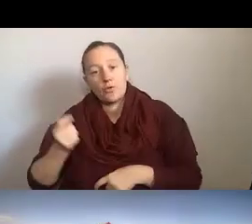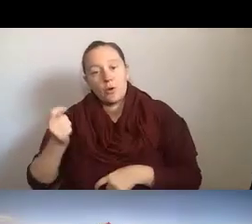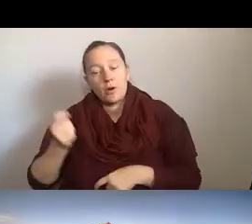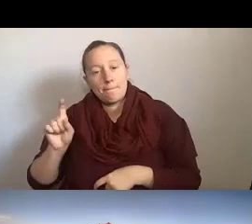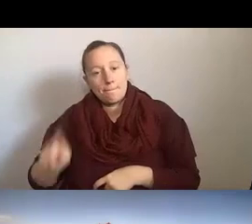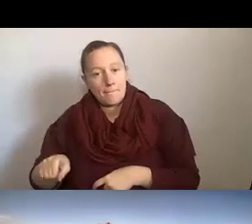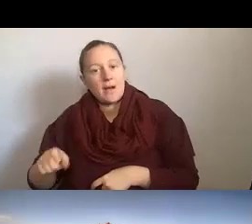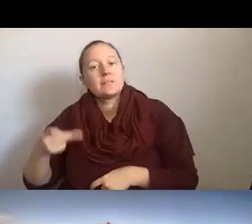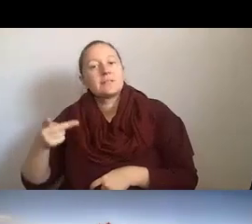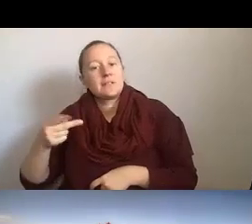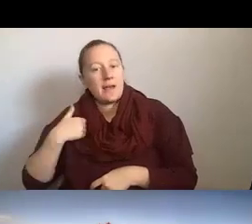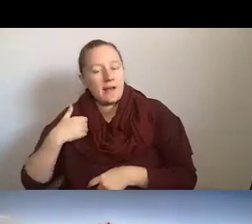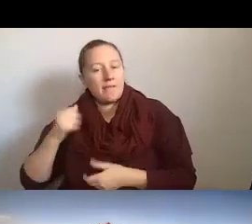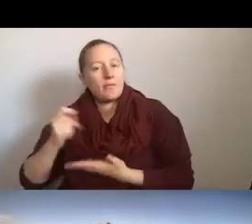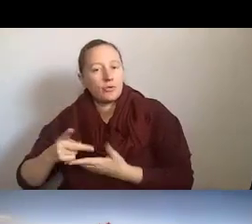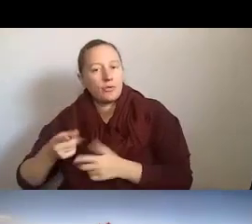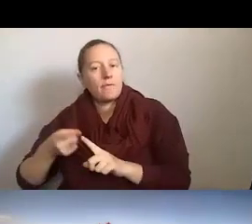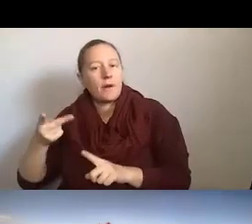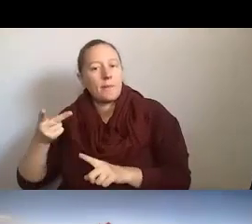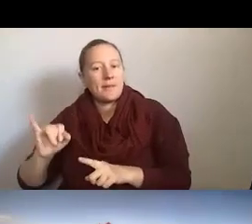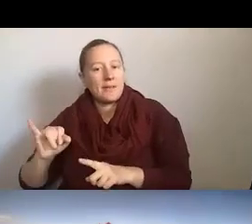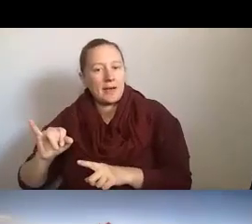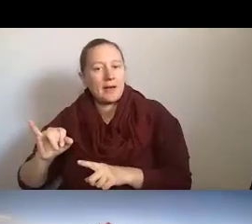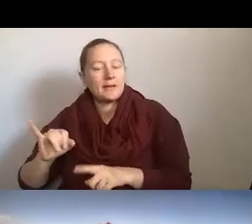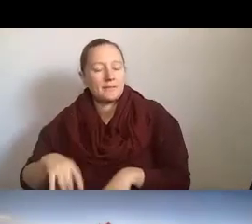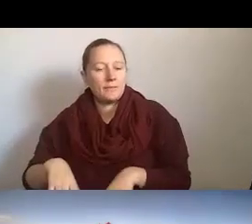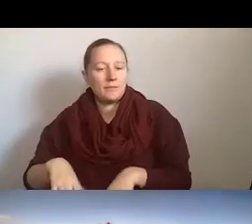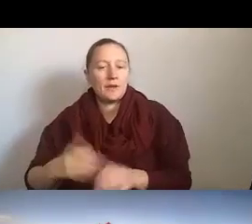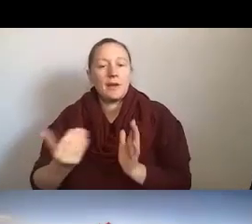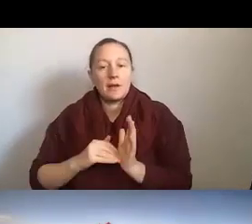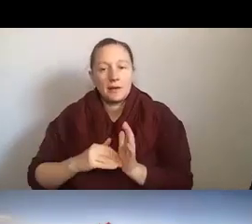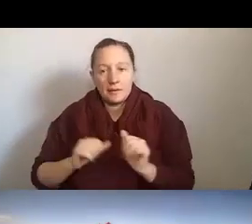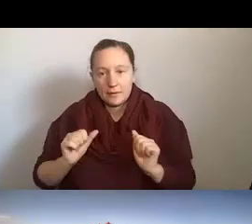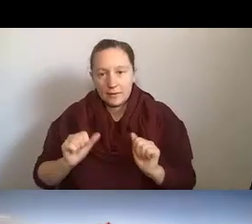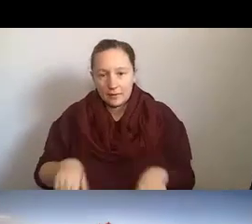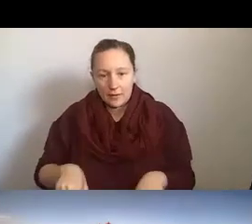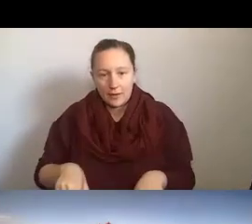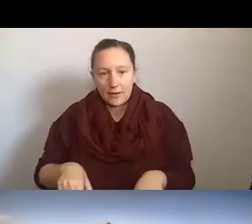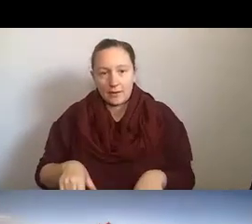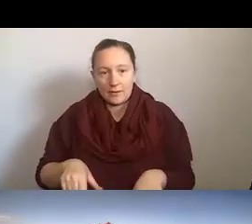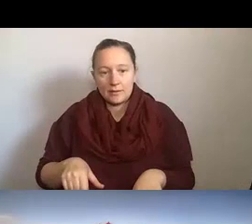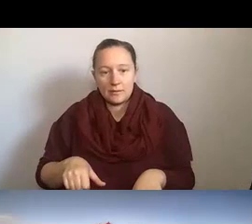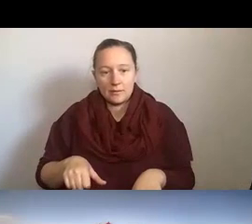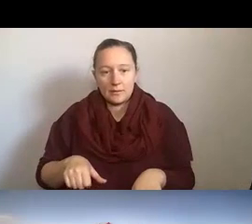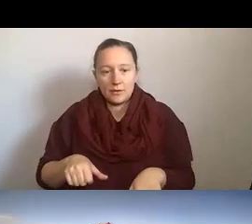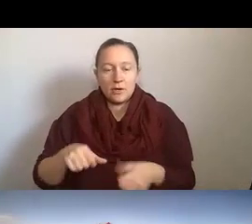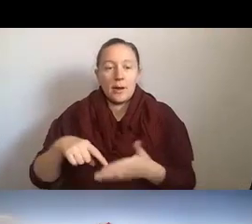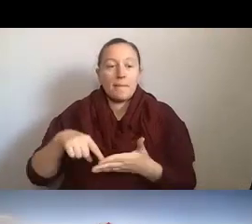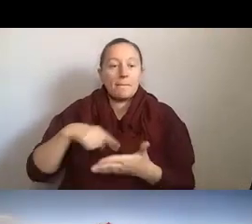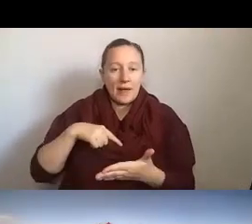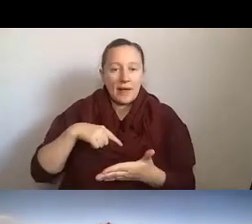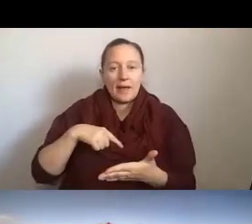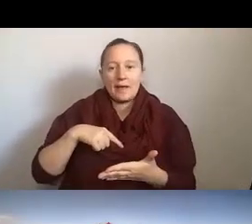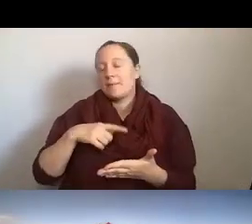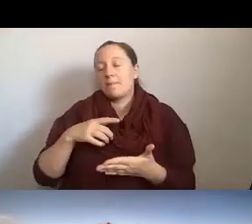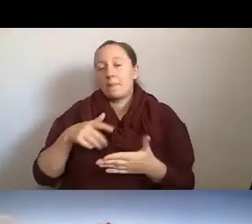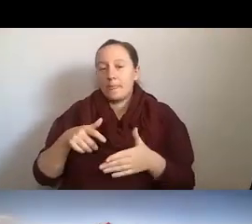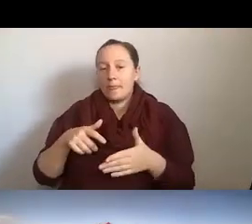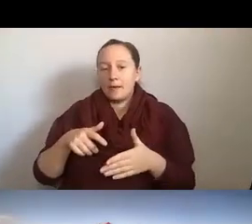stipend supplementation. You can get compensation on an NIH research grant, but that NIH research